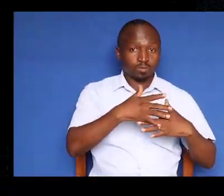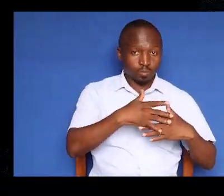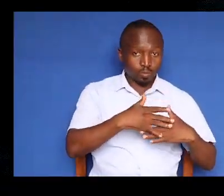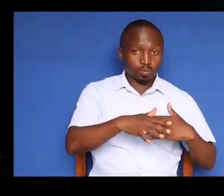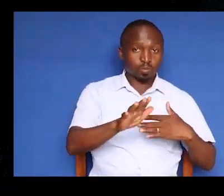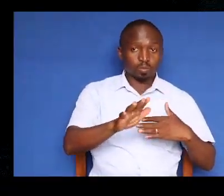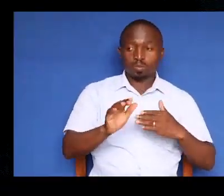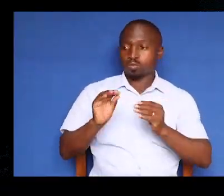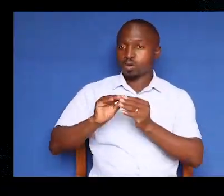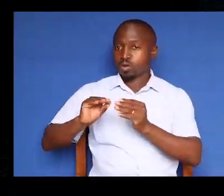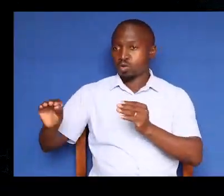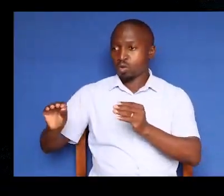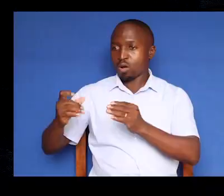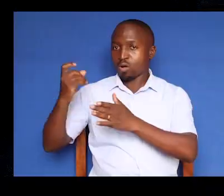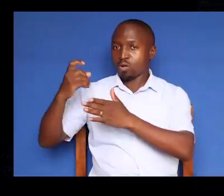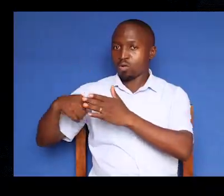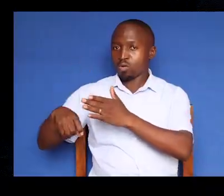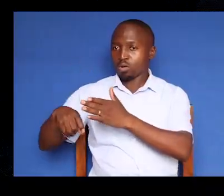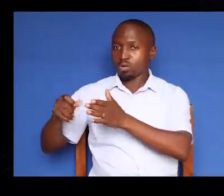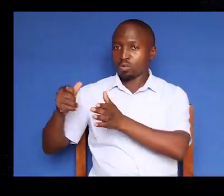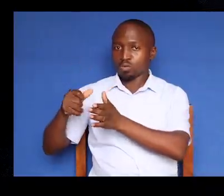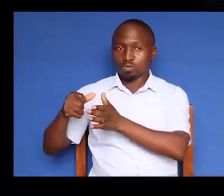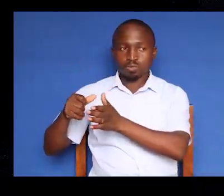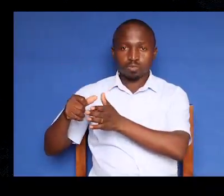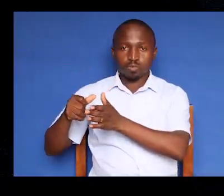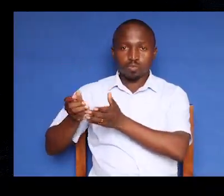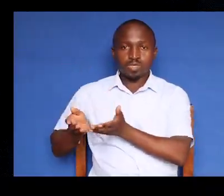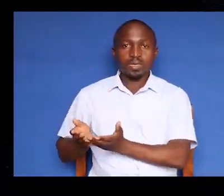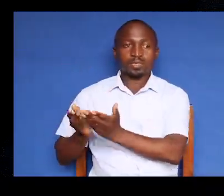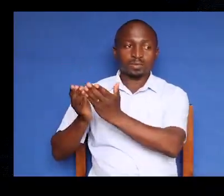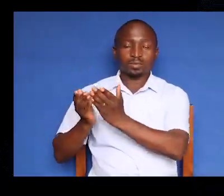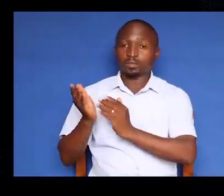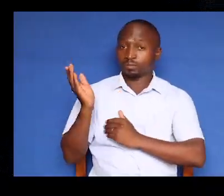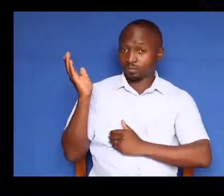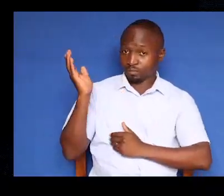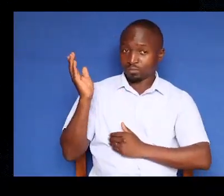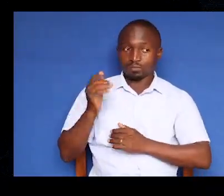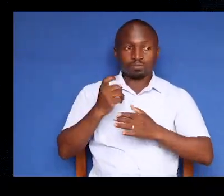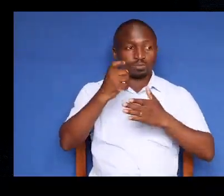tax minus input tax. So here VAT will be